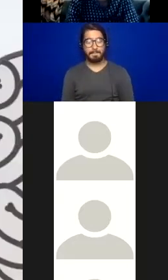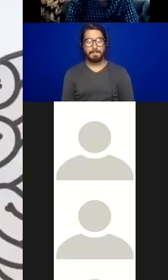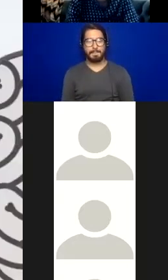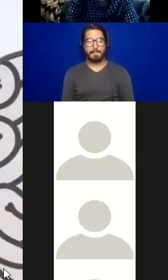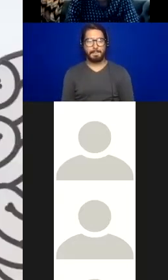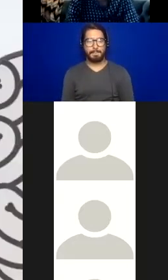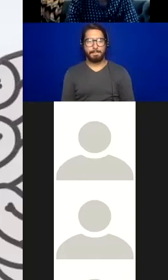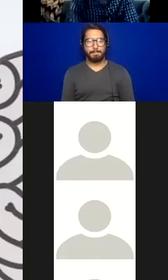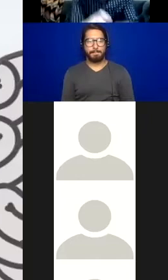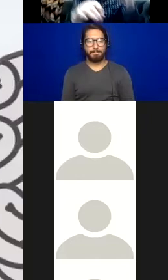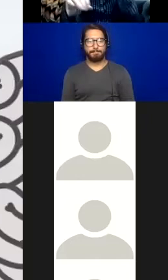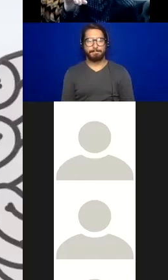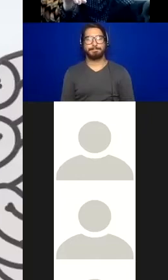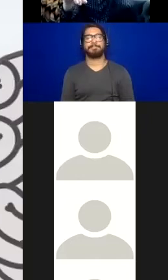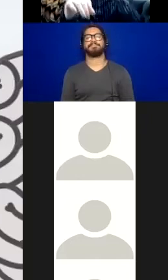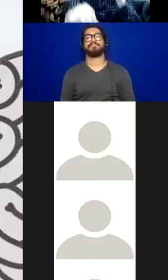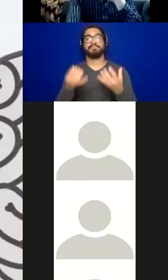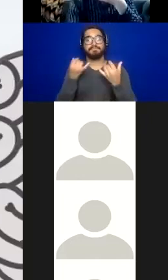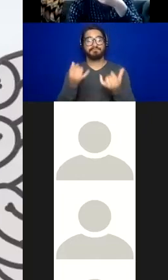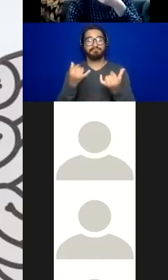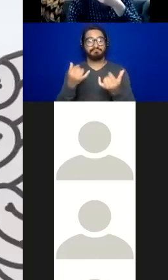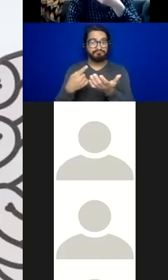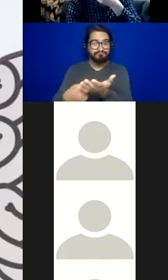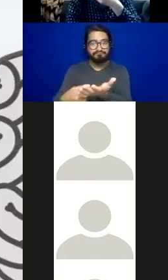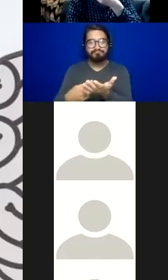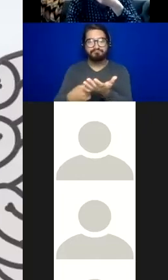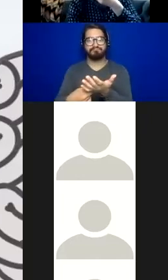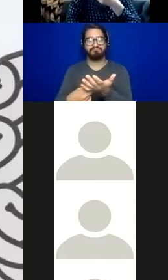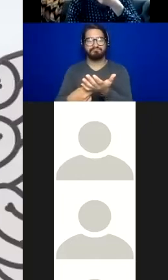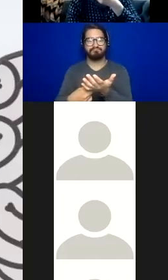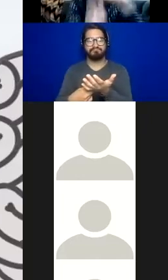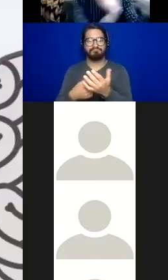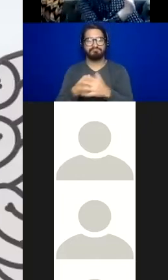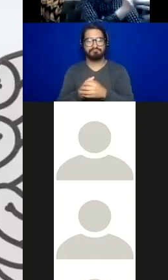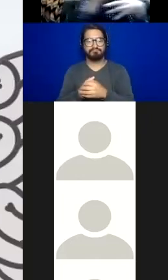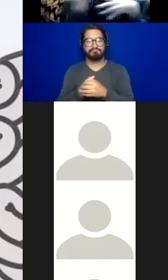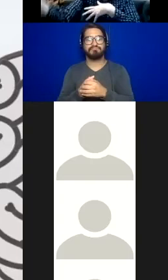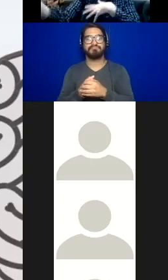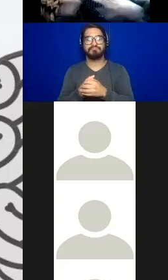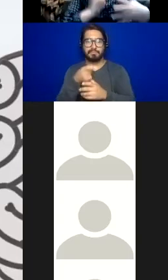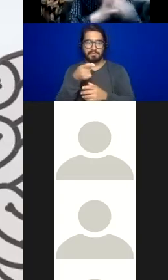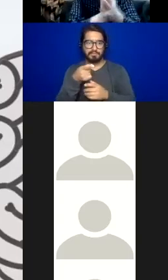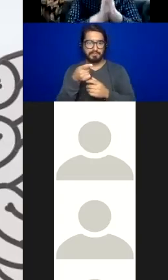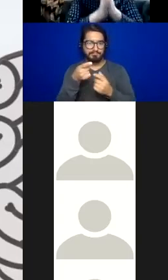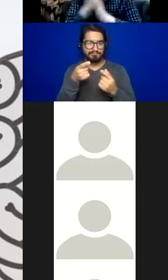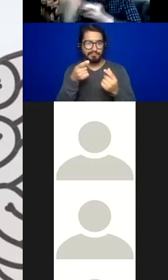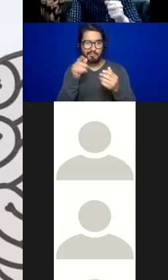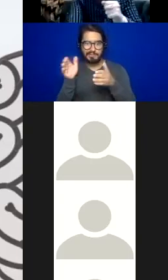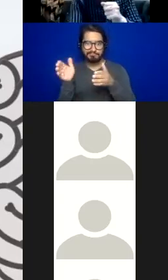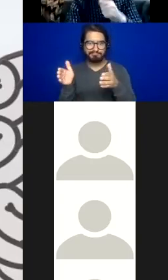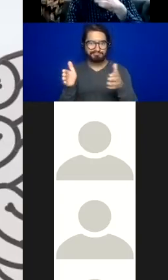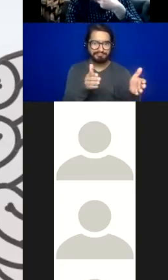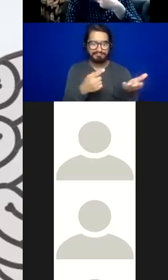Okay, so now I'm going to talk about this. We're going to kind of do a left turn and talk about this